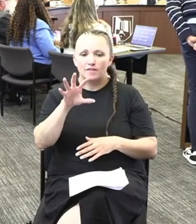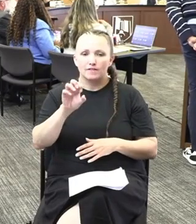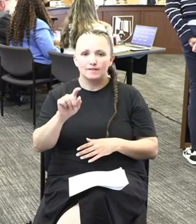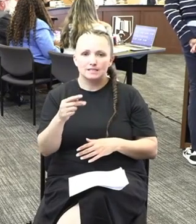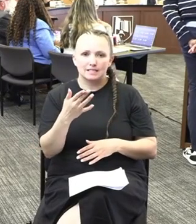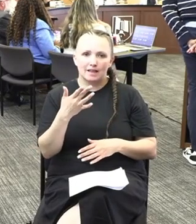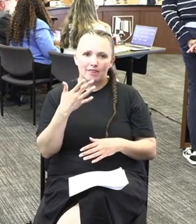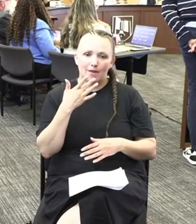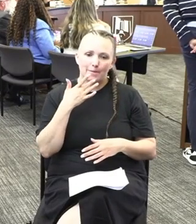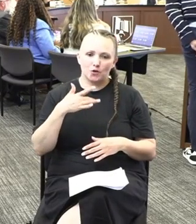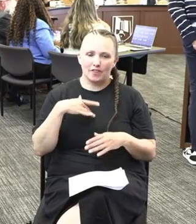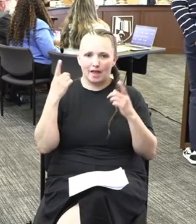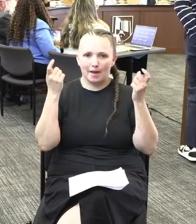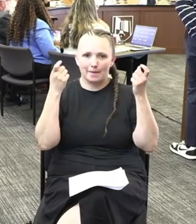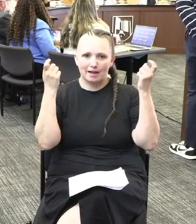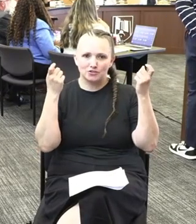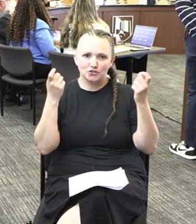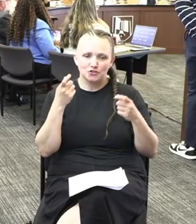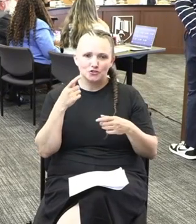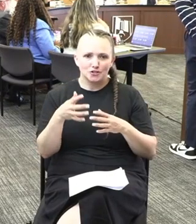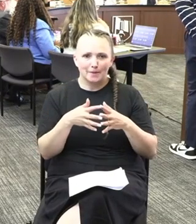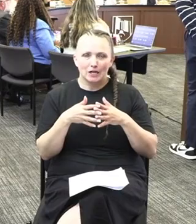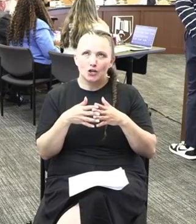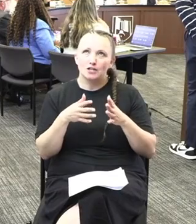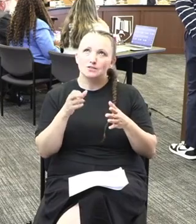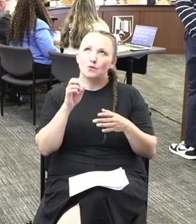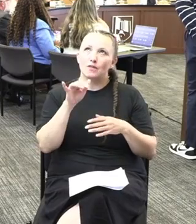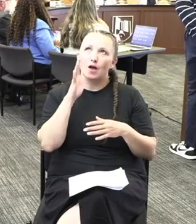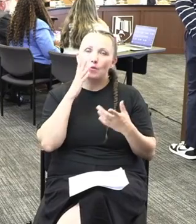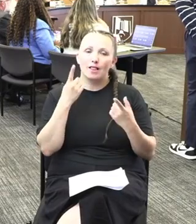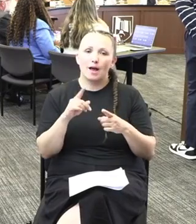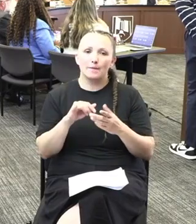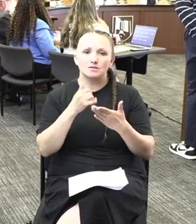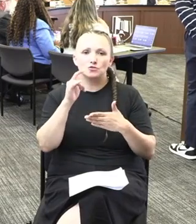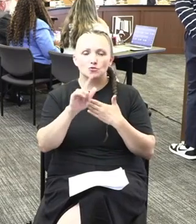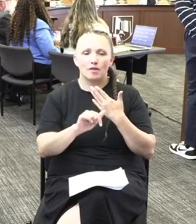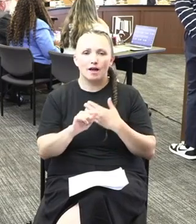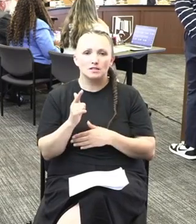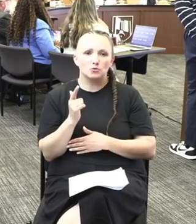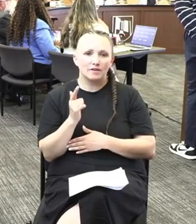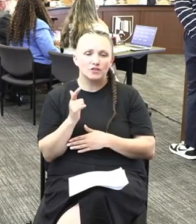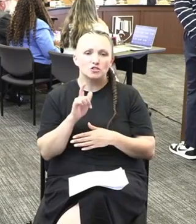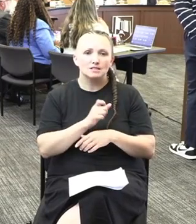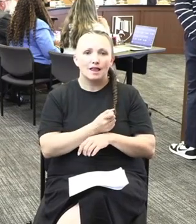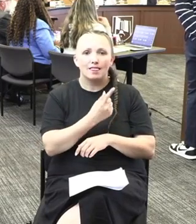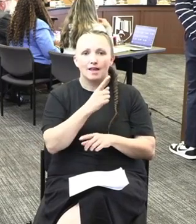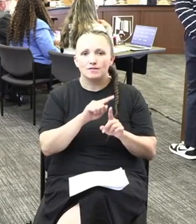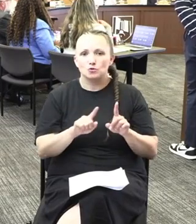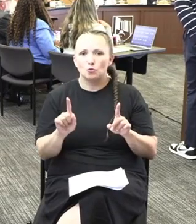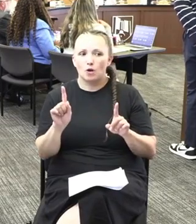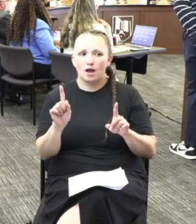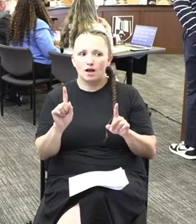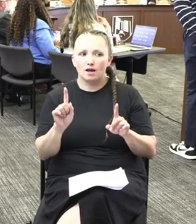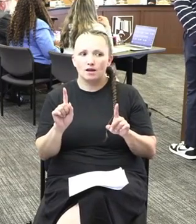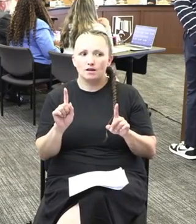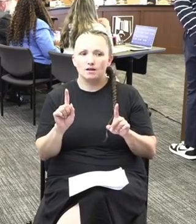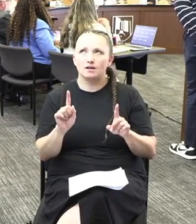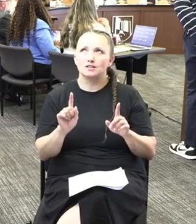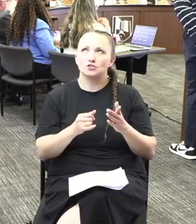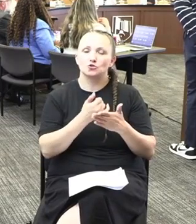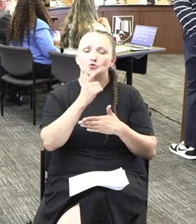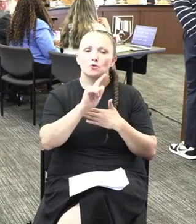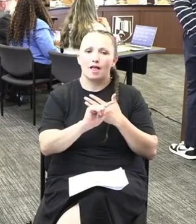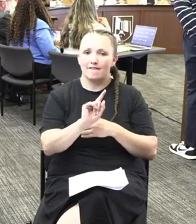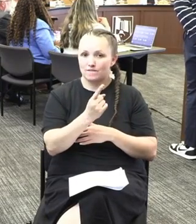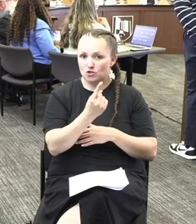birthday bash. That is going to be happening July 1st at 11 a.m. to 1 p.m. Secondly,